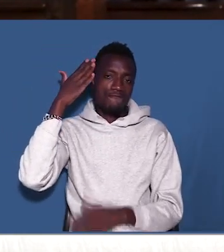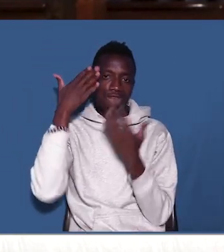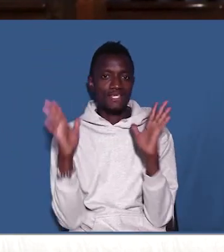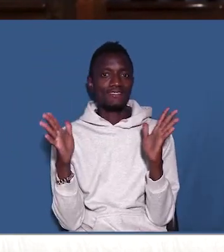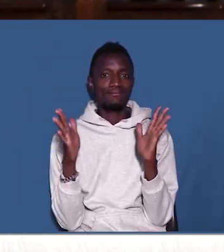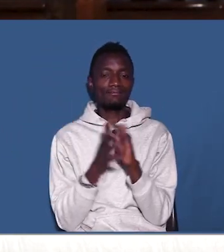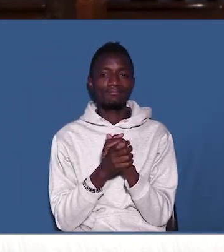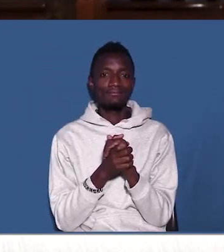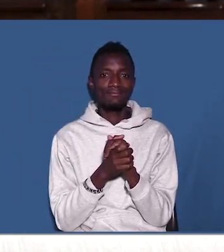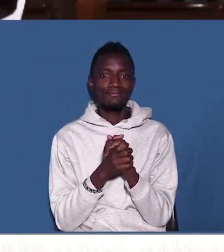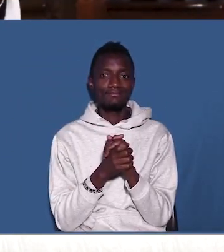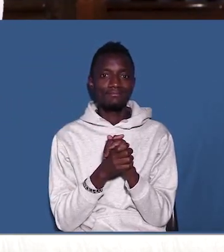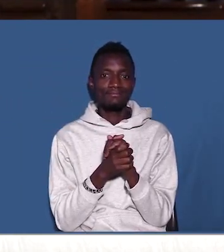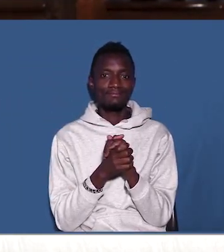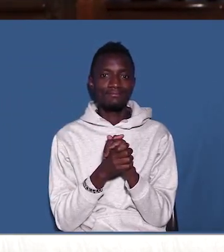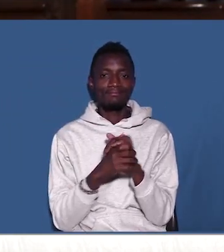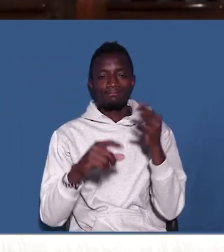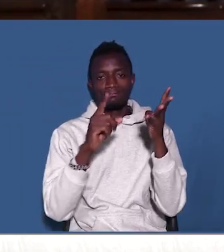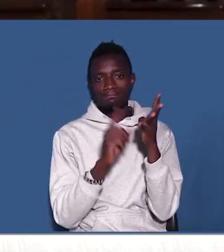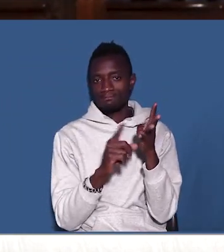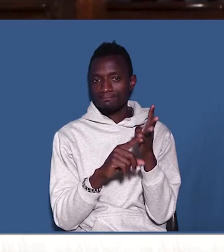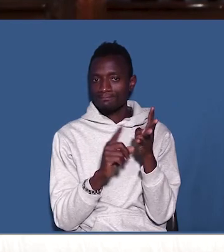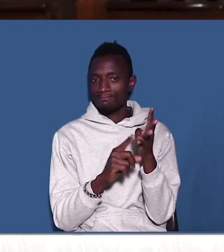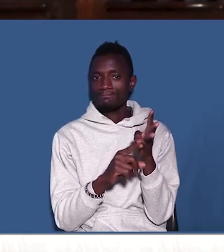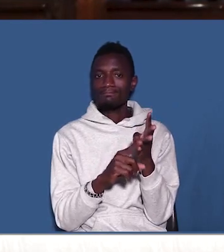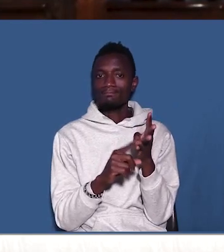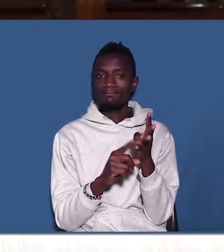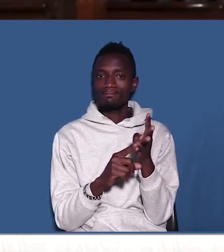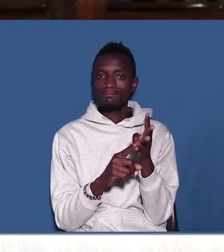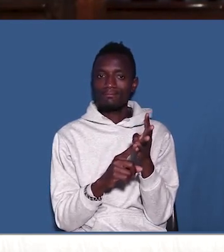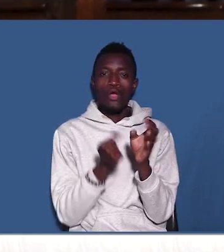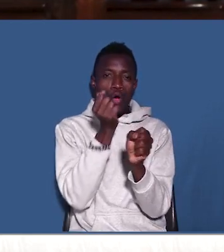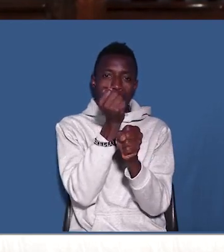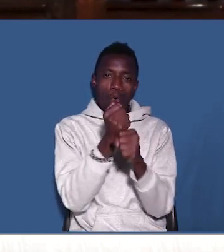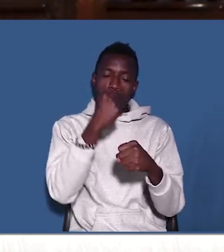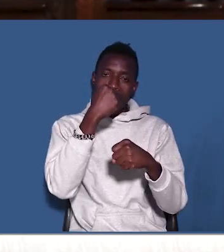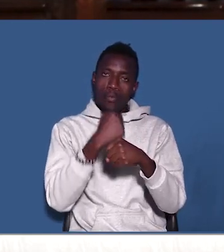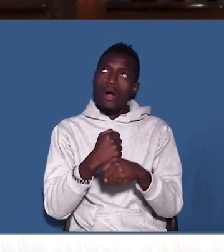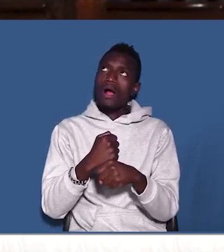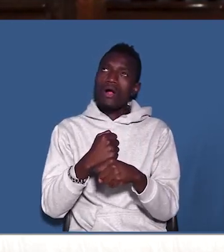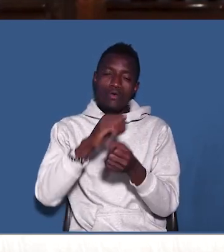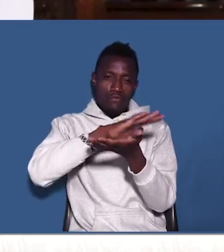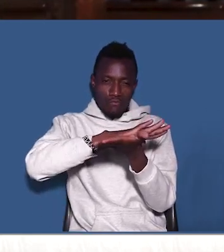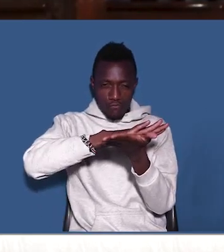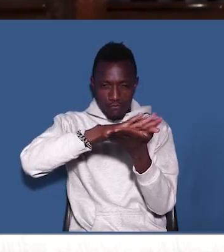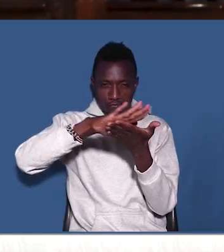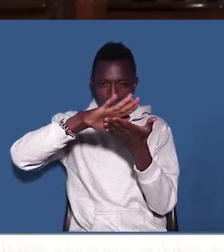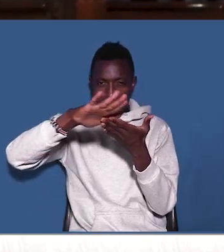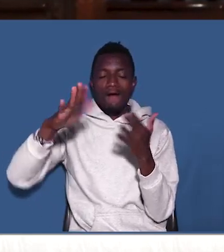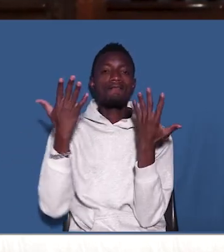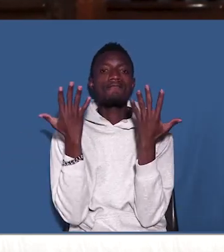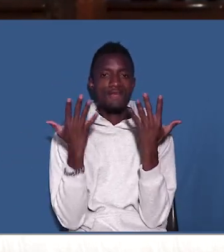And finally, is the complete work of his atonement. Jesus came to seek and save the